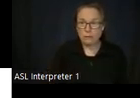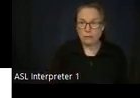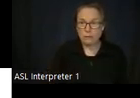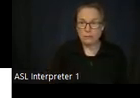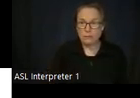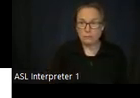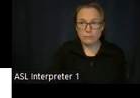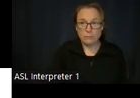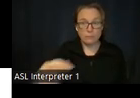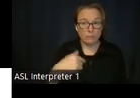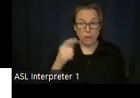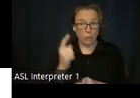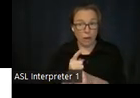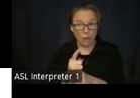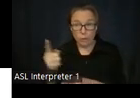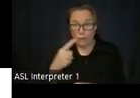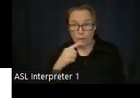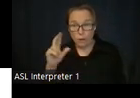Is that correct?